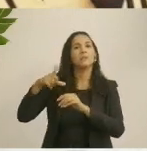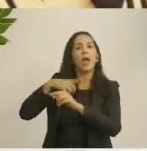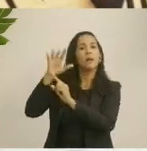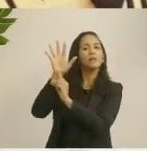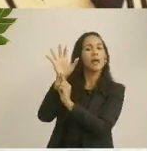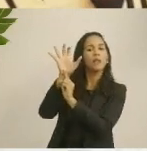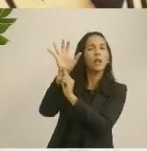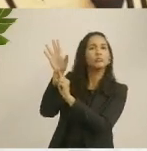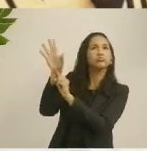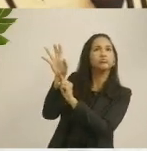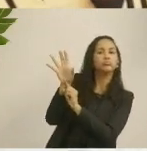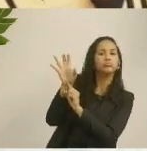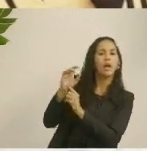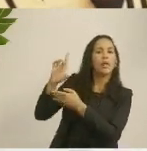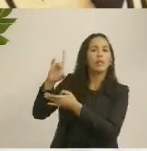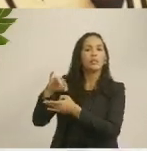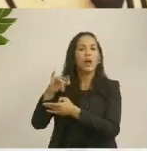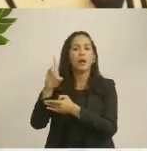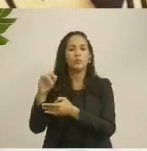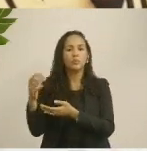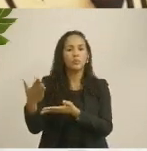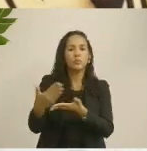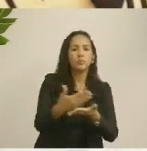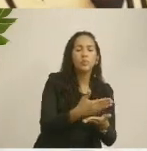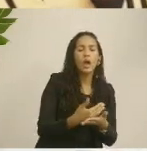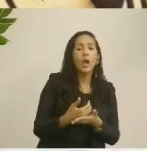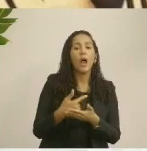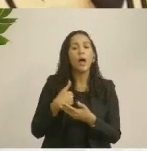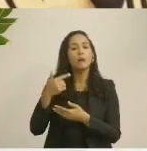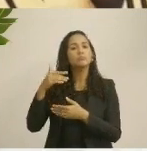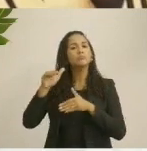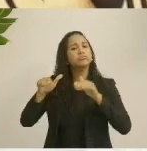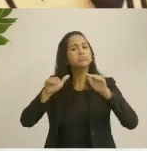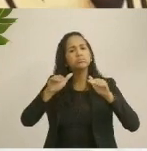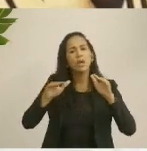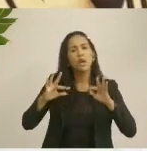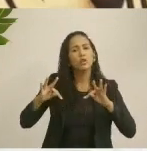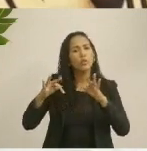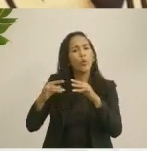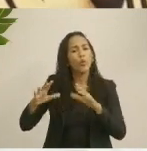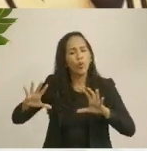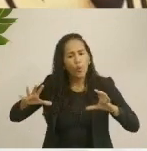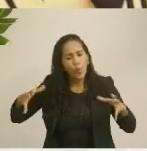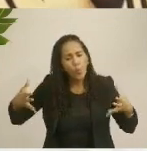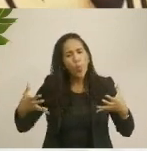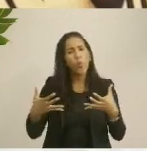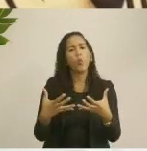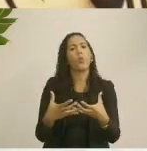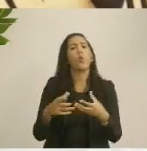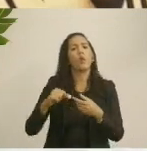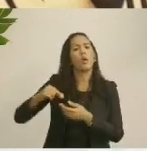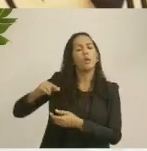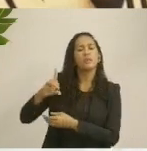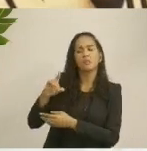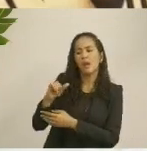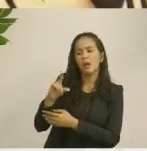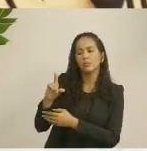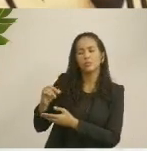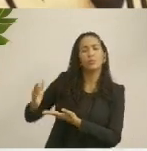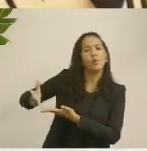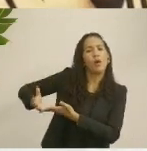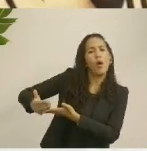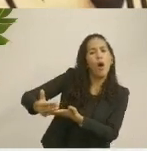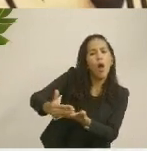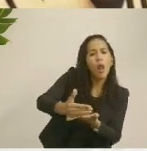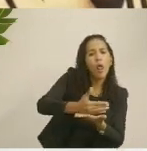whole community that we emphasize the collection and processing of